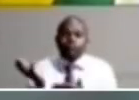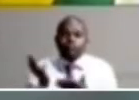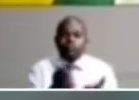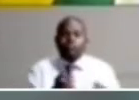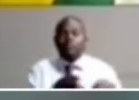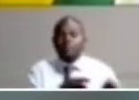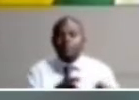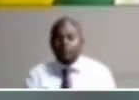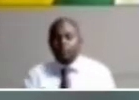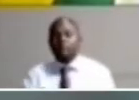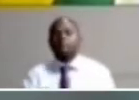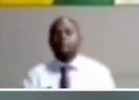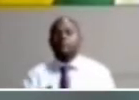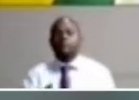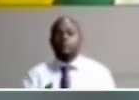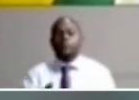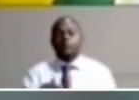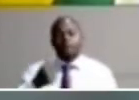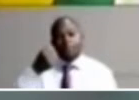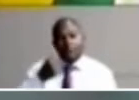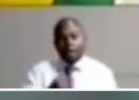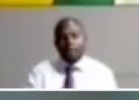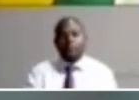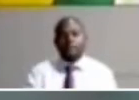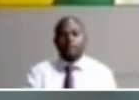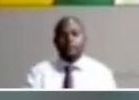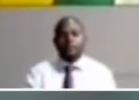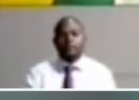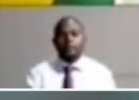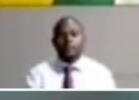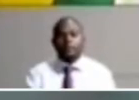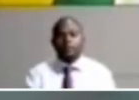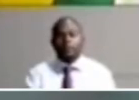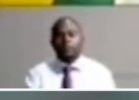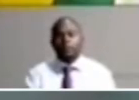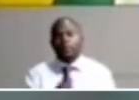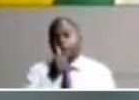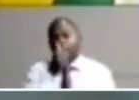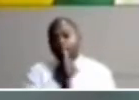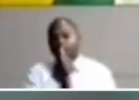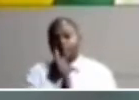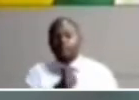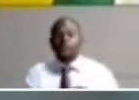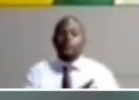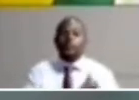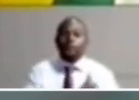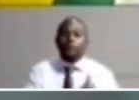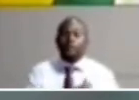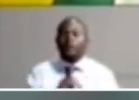system, the banks, private security companies,